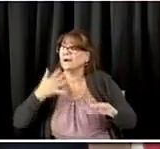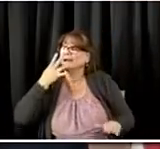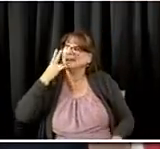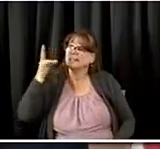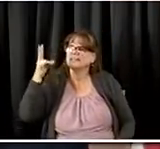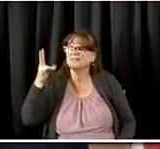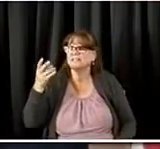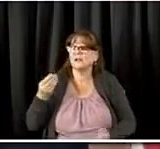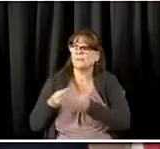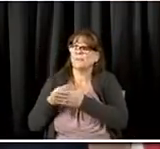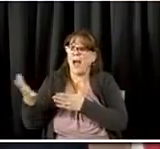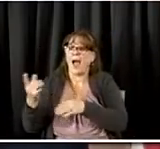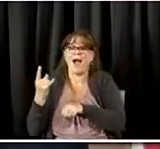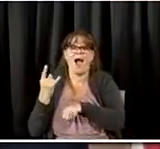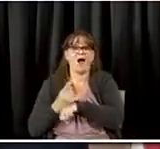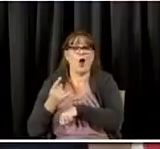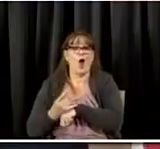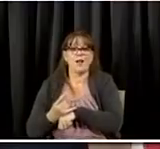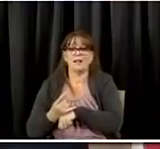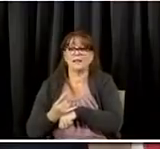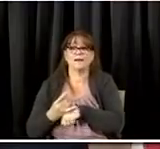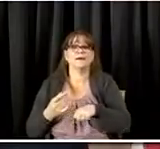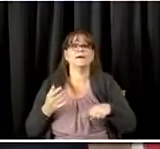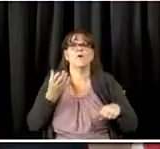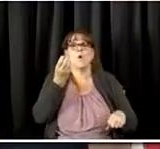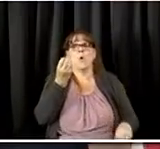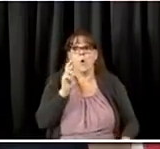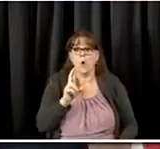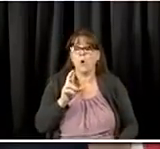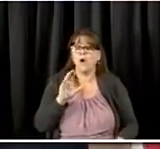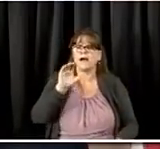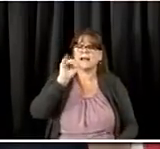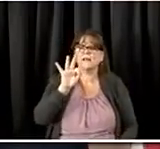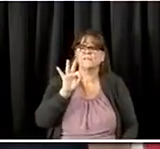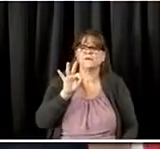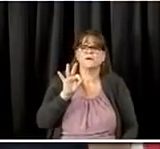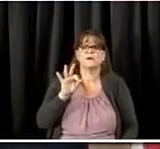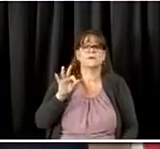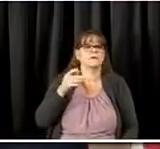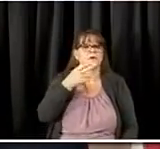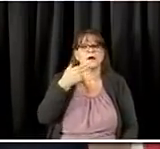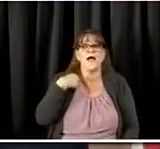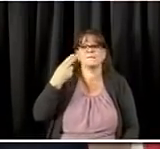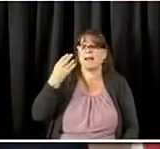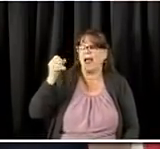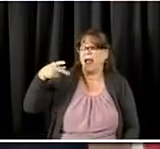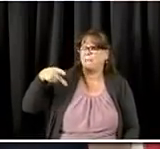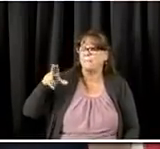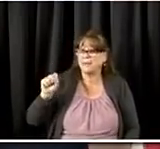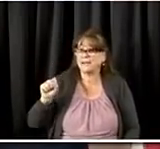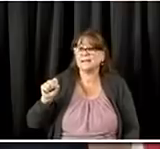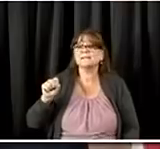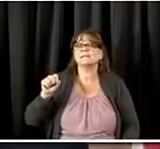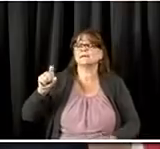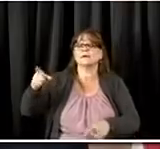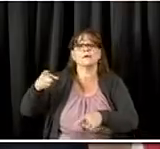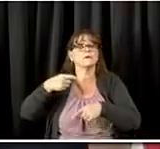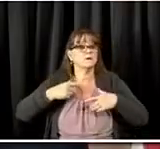people who have hepatitis from the kitchen. These always happens in the routine course of business that restaurants can temporarily lose their